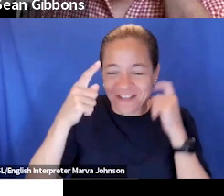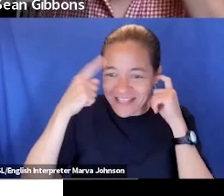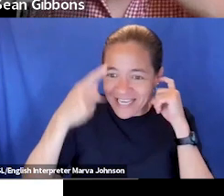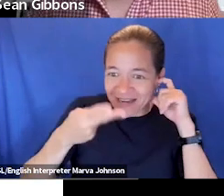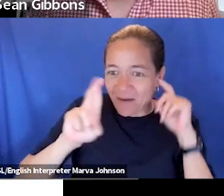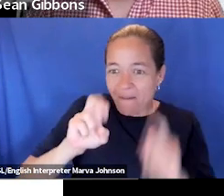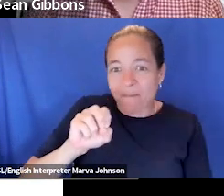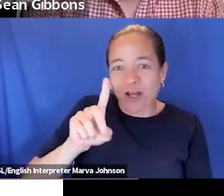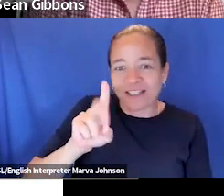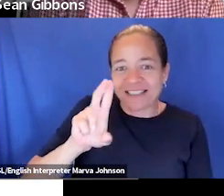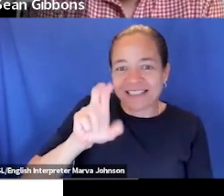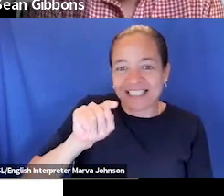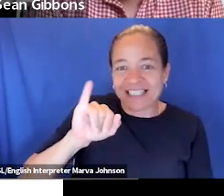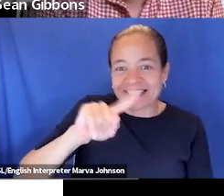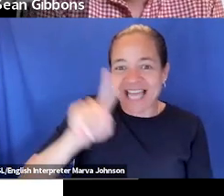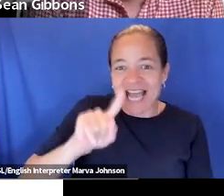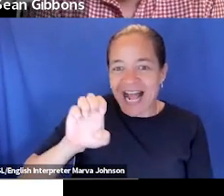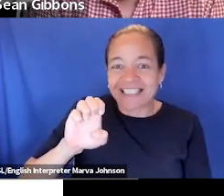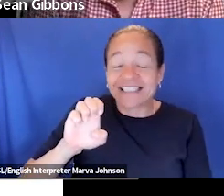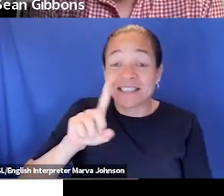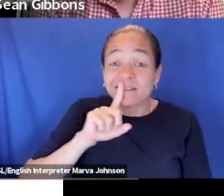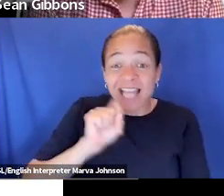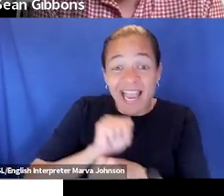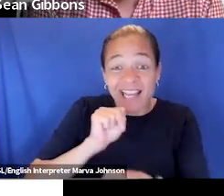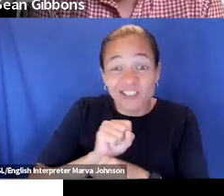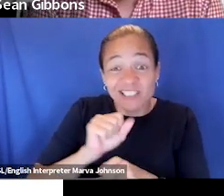word productize is a word?